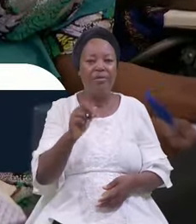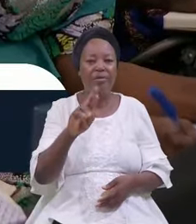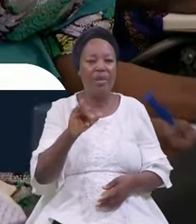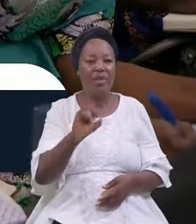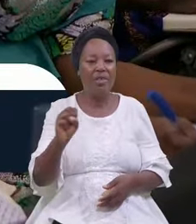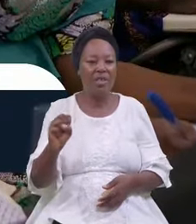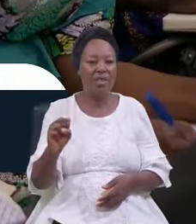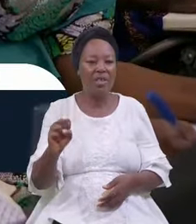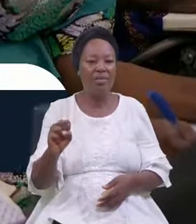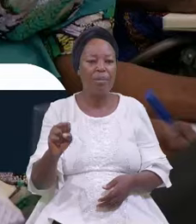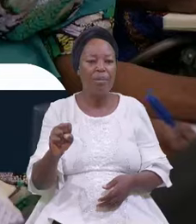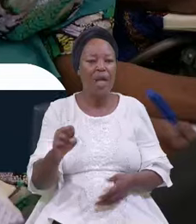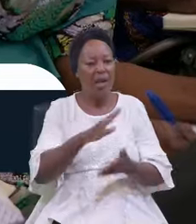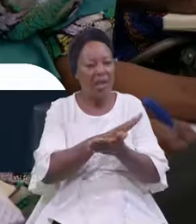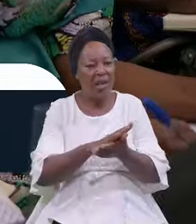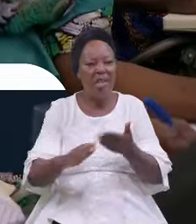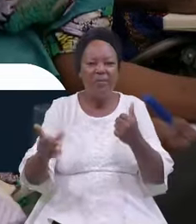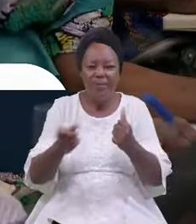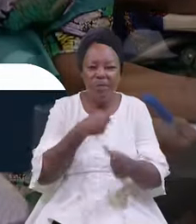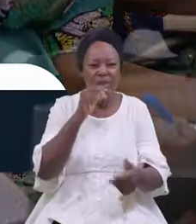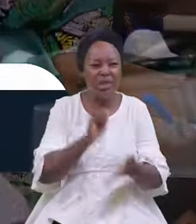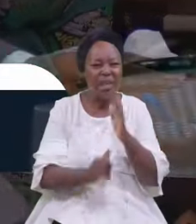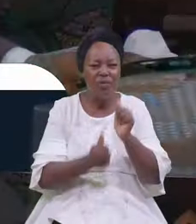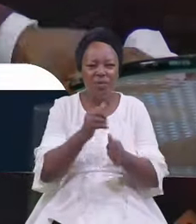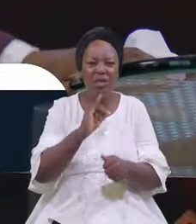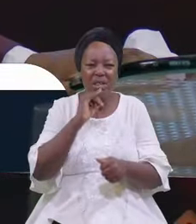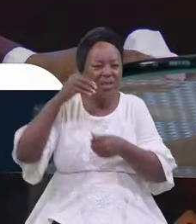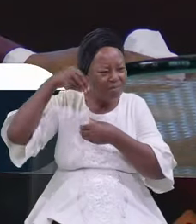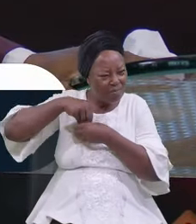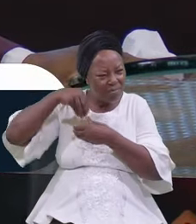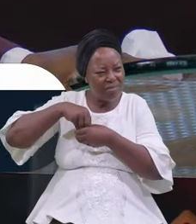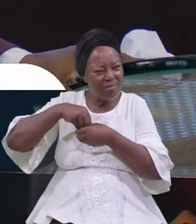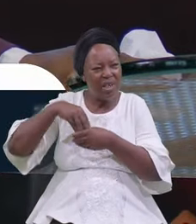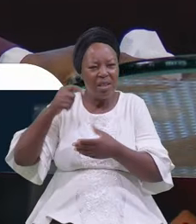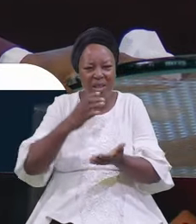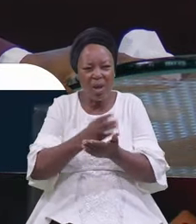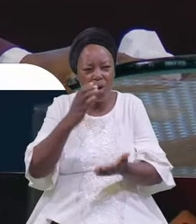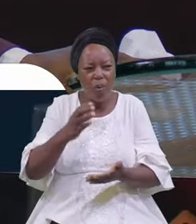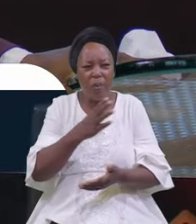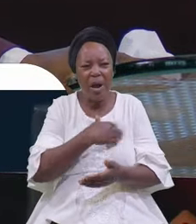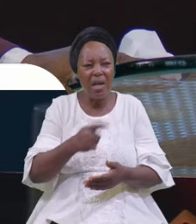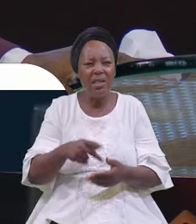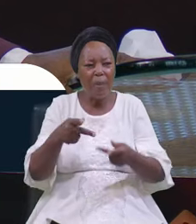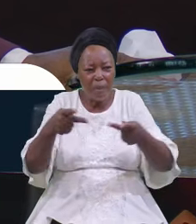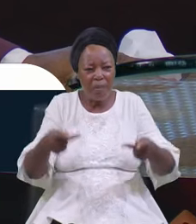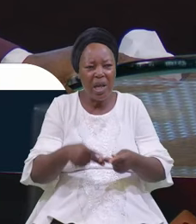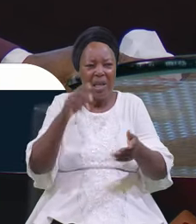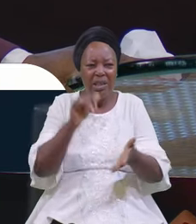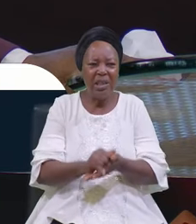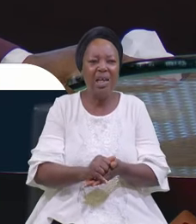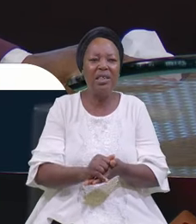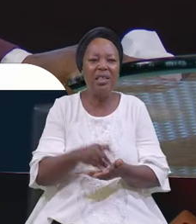first that which is within, the cup and the platter, that the outside